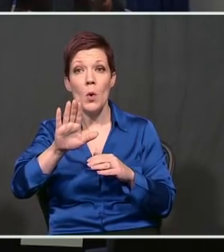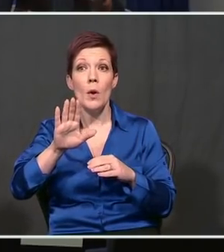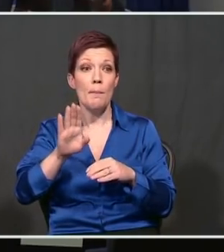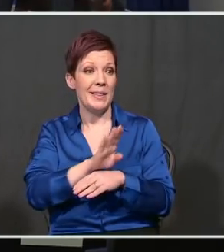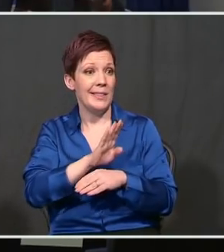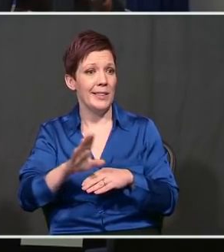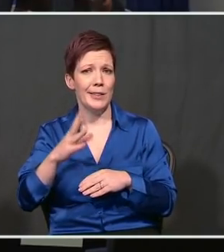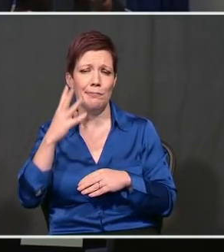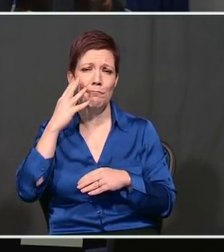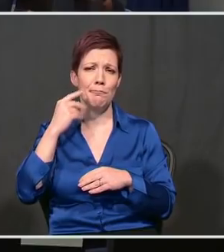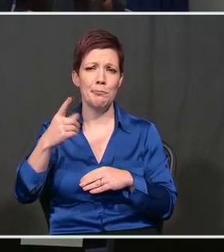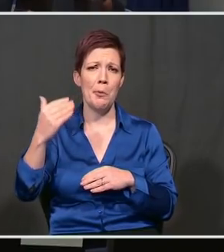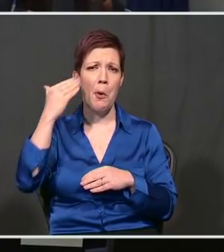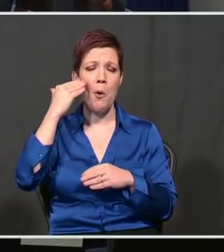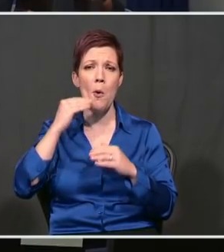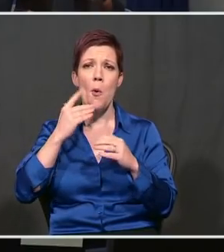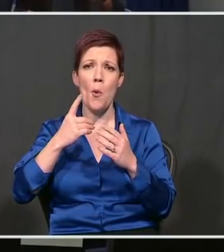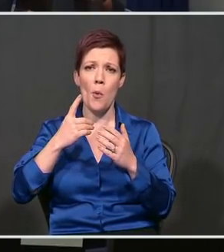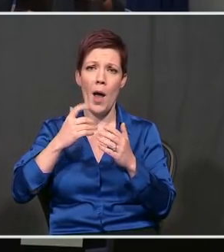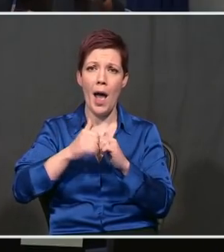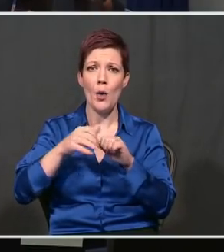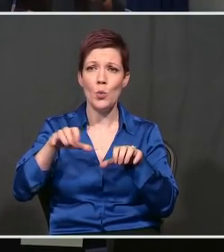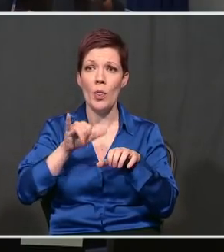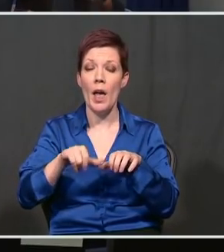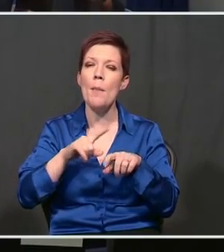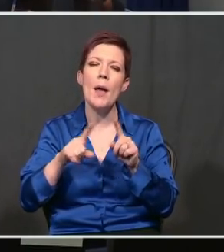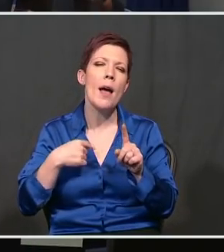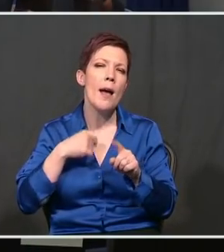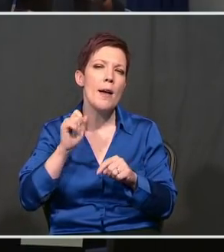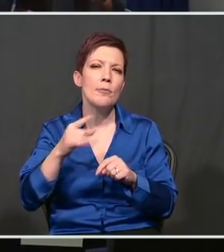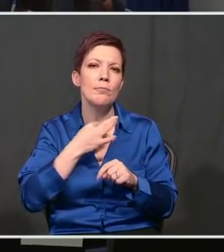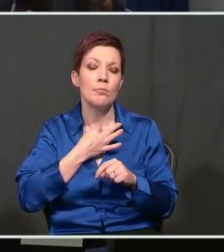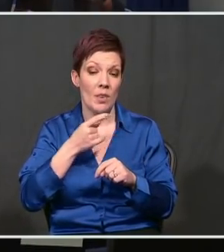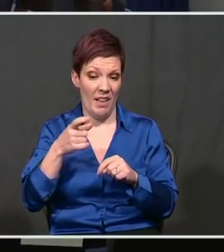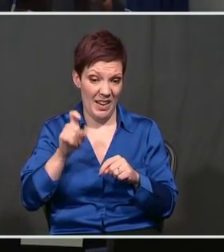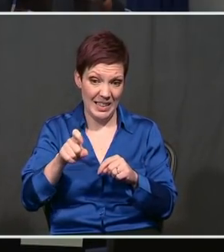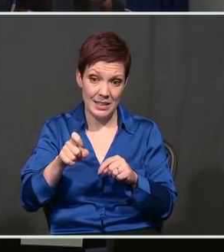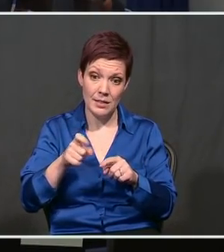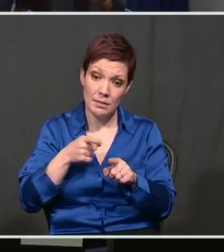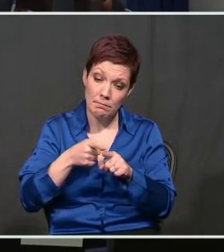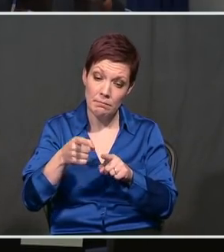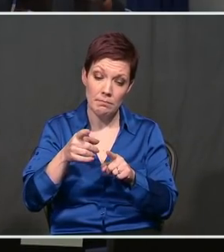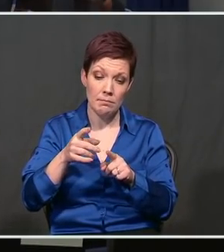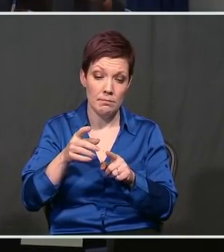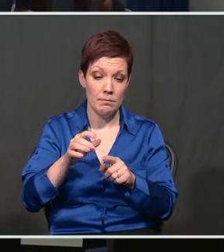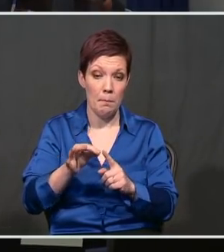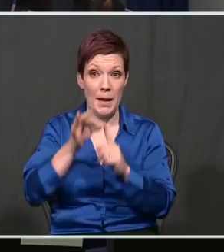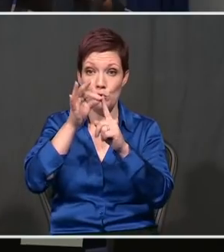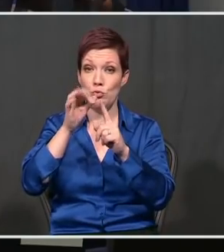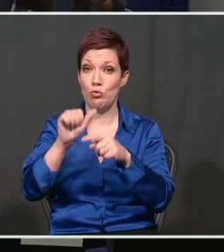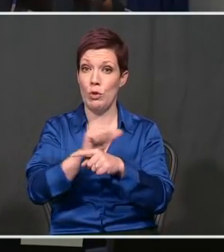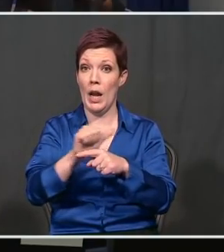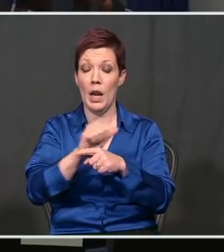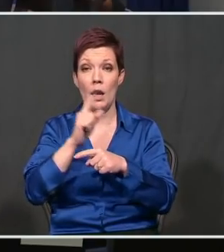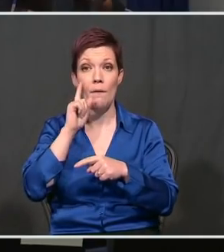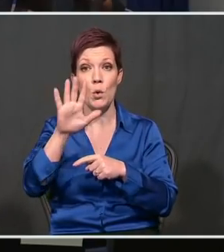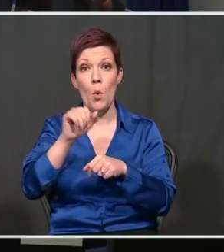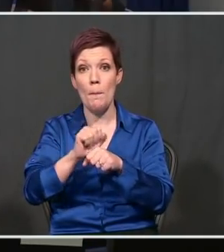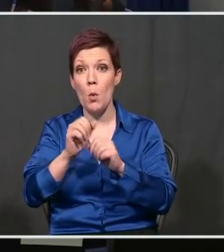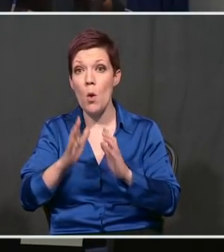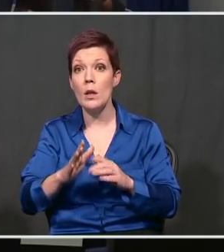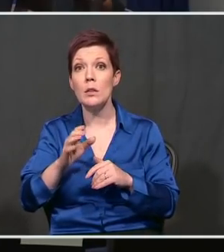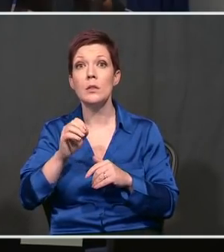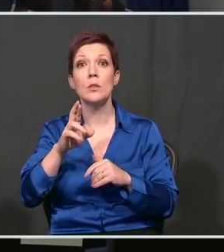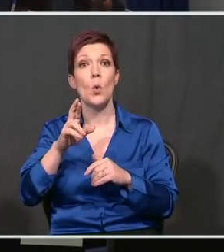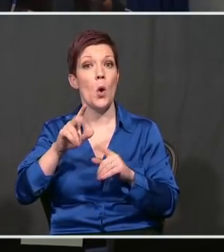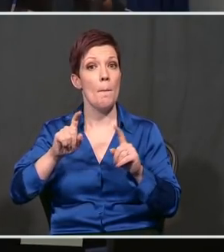you do, but did you have to do any special training for your employees, your pilots, anyone in the system to get ready for this mission?